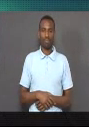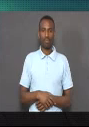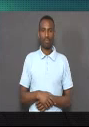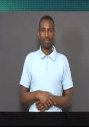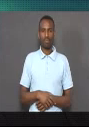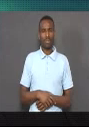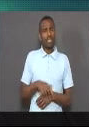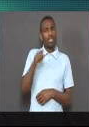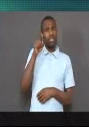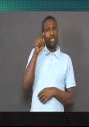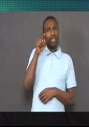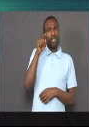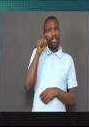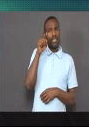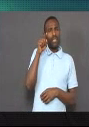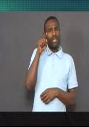0.16 meters.